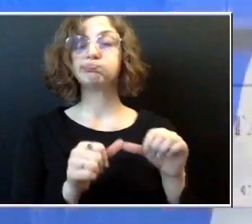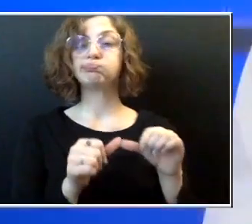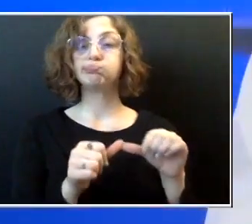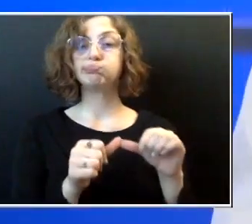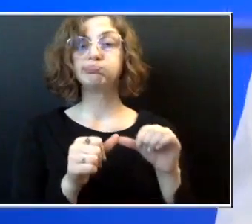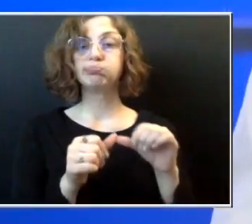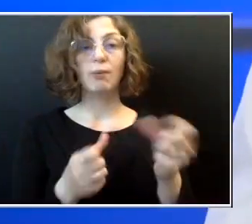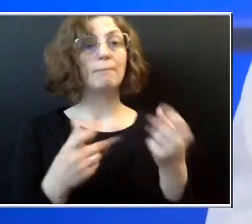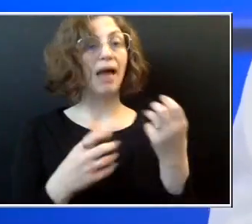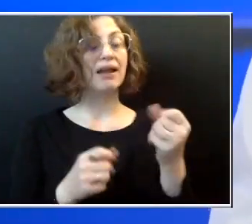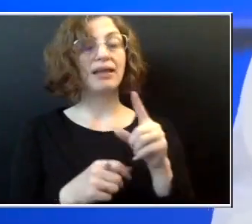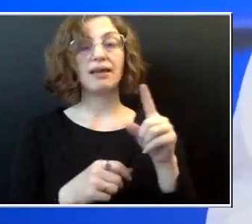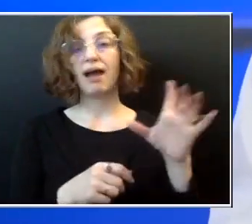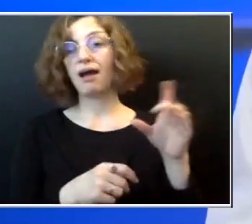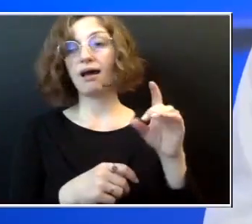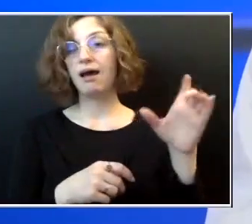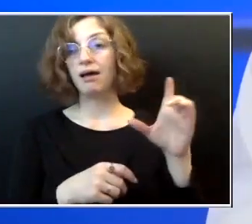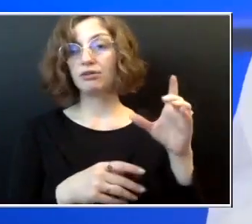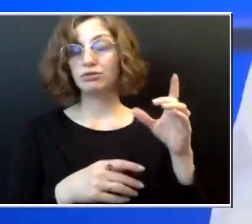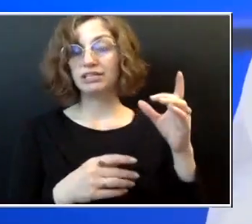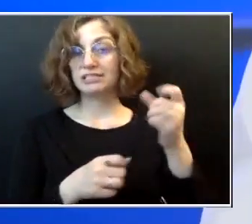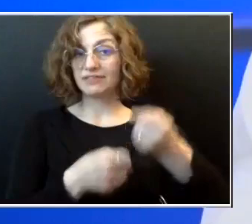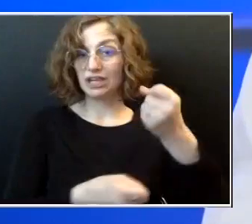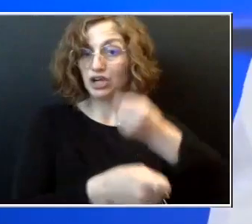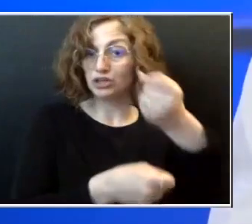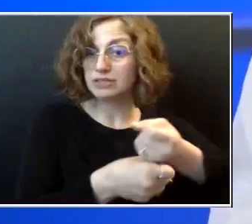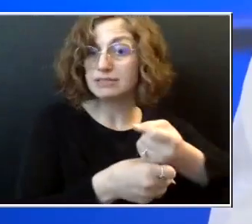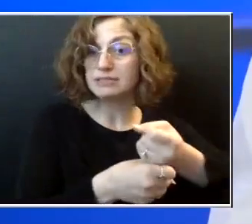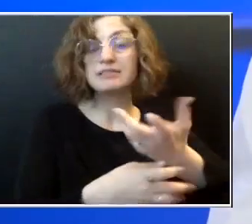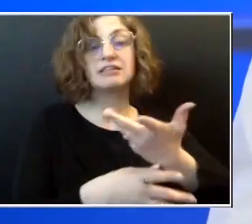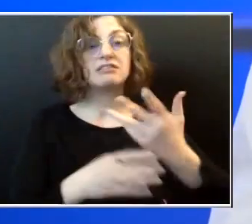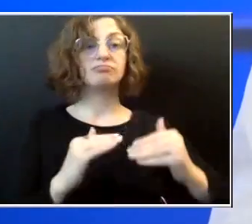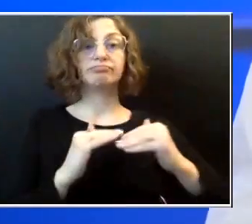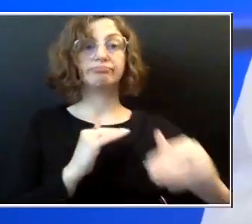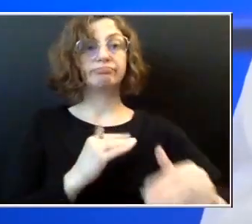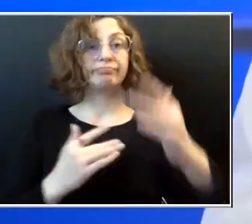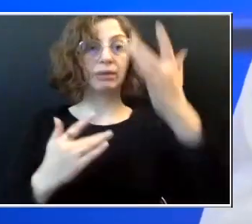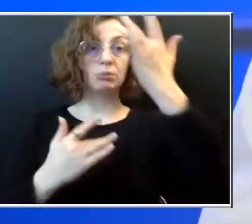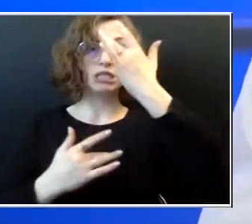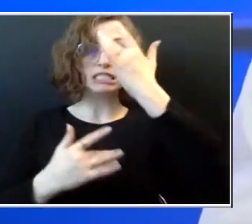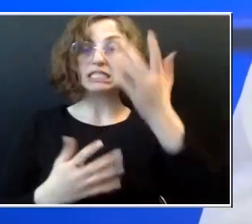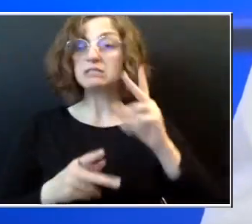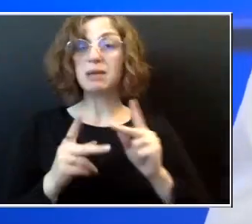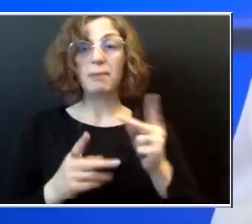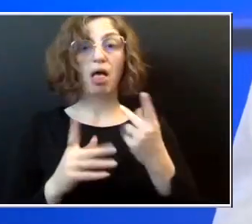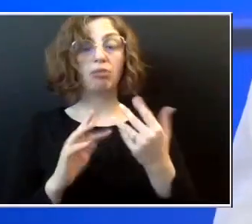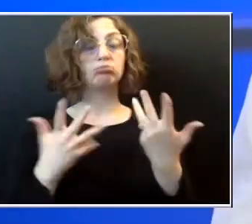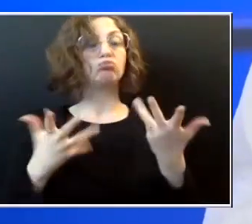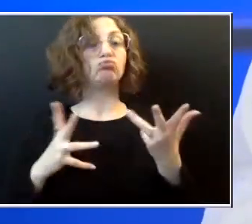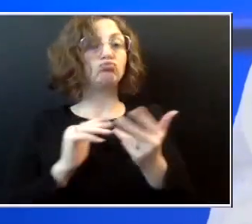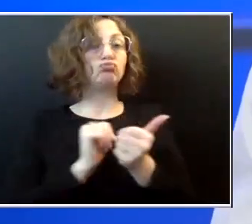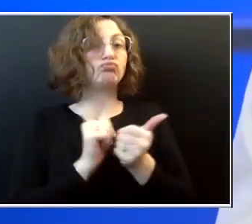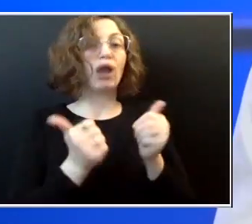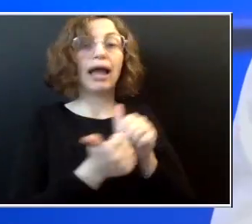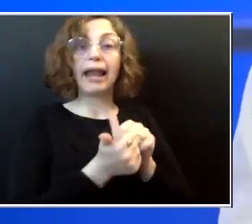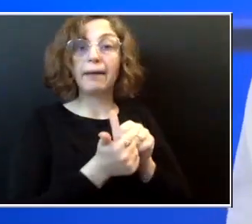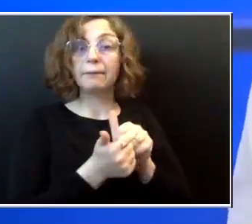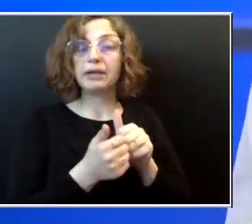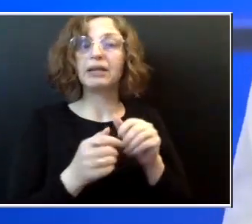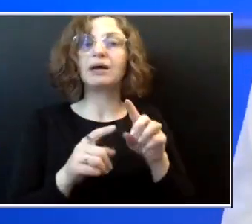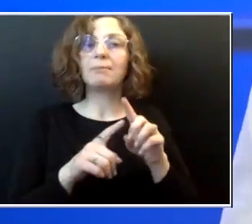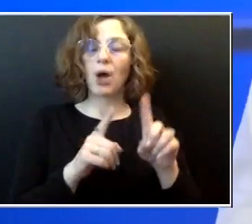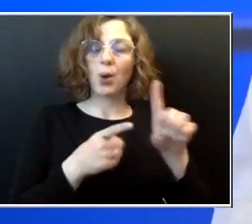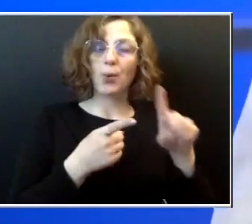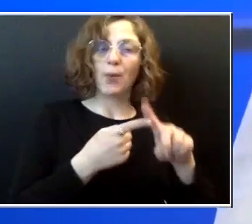it and had a sort of social structure that kept it from spreading. But with British colonization of